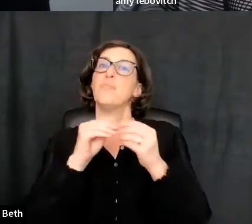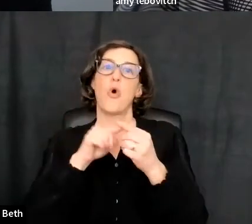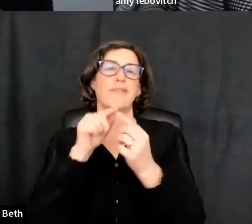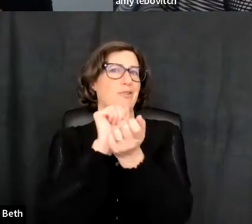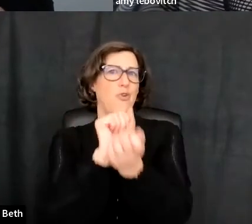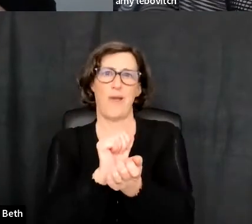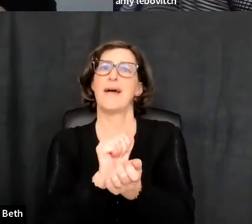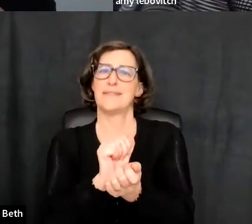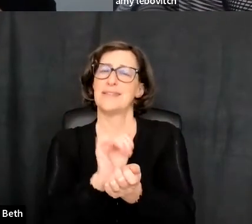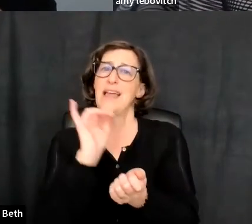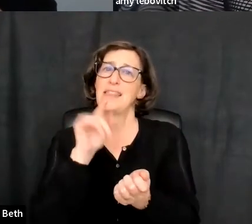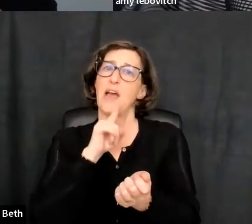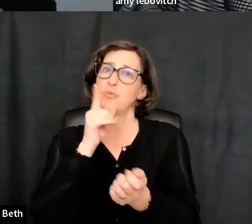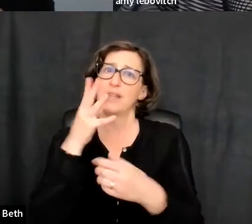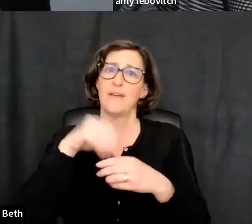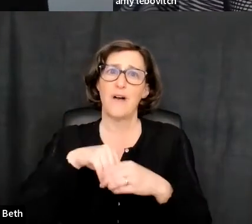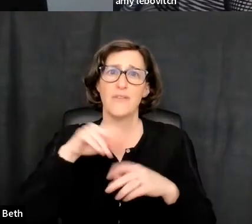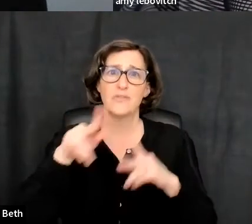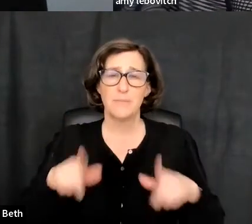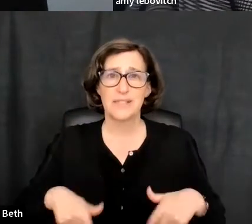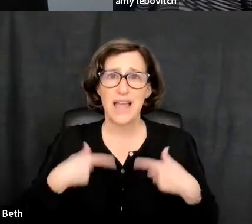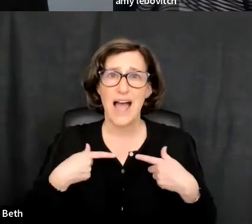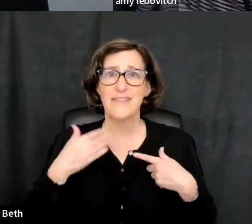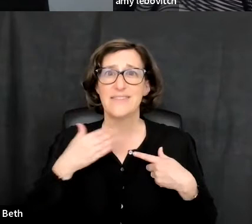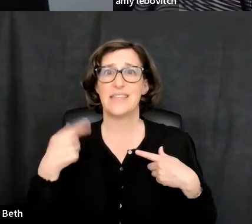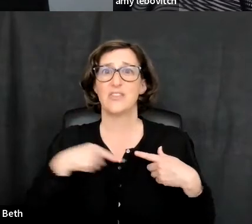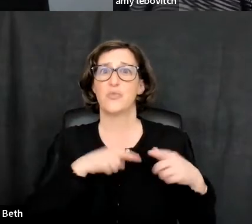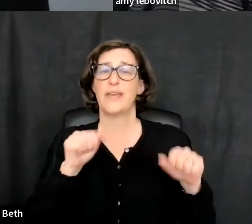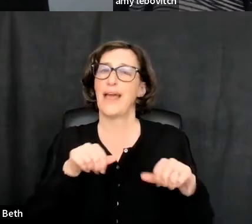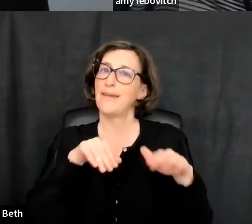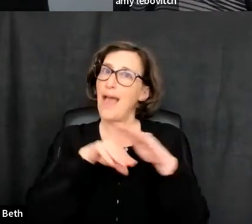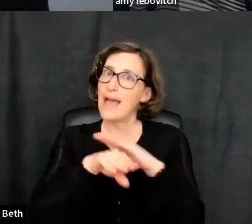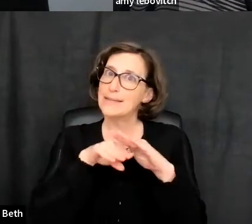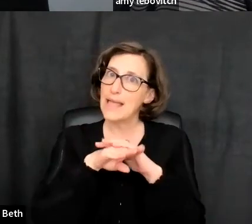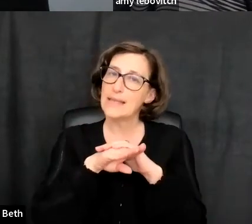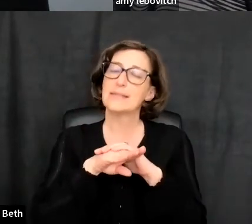into people's lives and the things that we have access to and